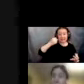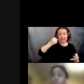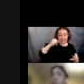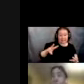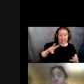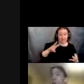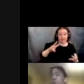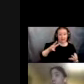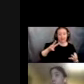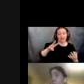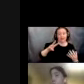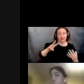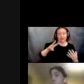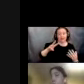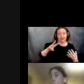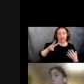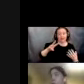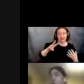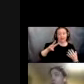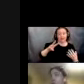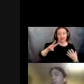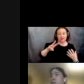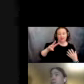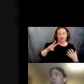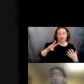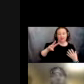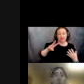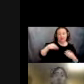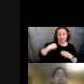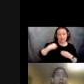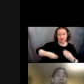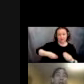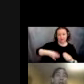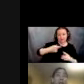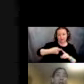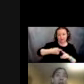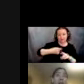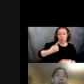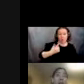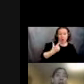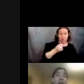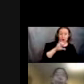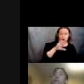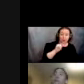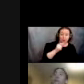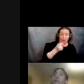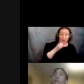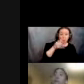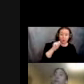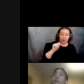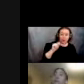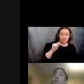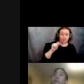great, great grandparent. And to put this into perspective, I don't know who